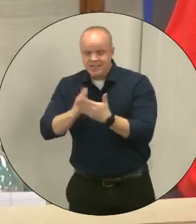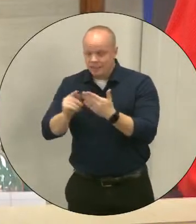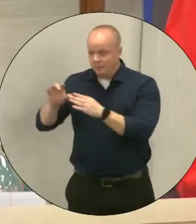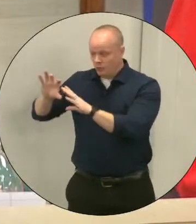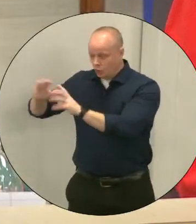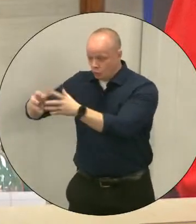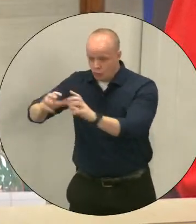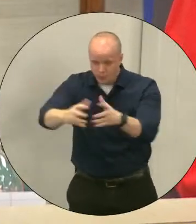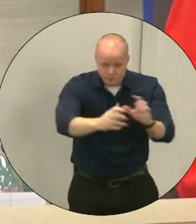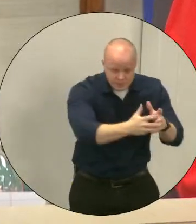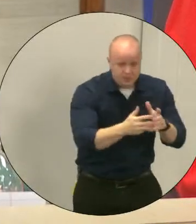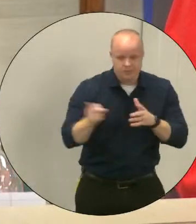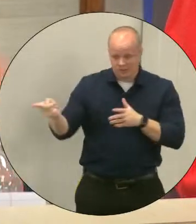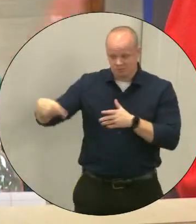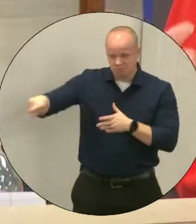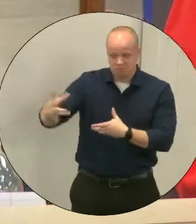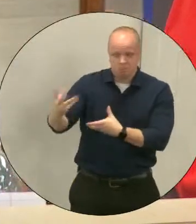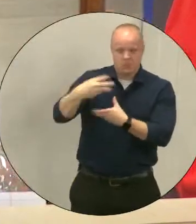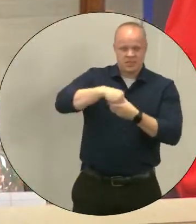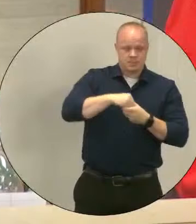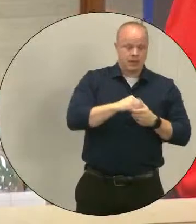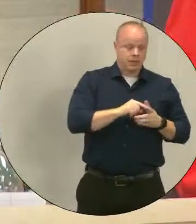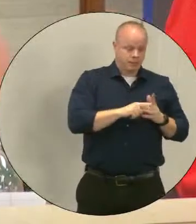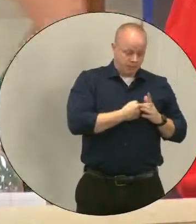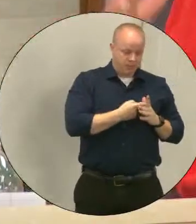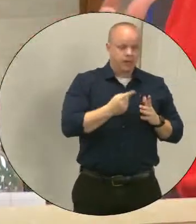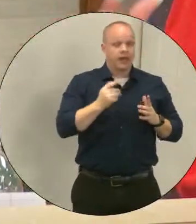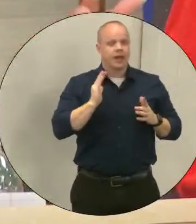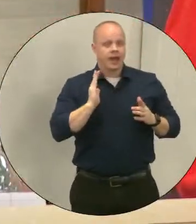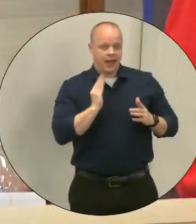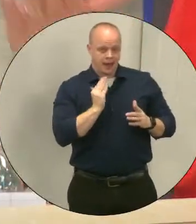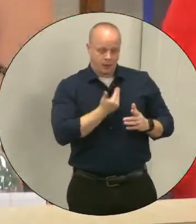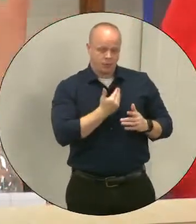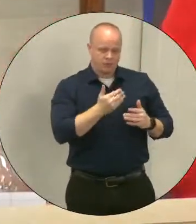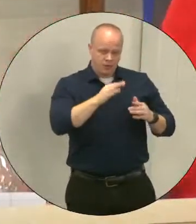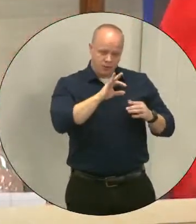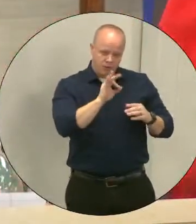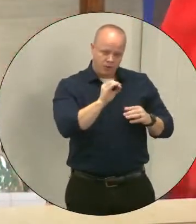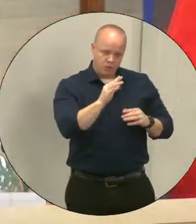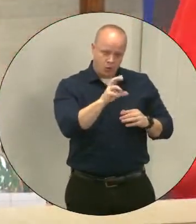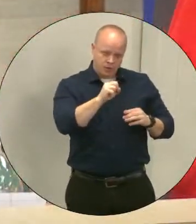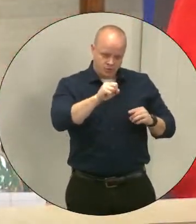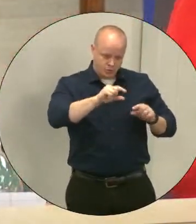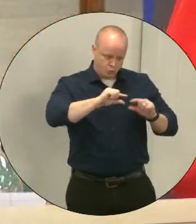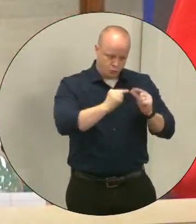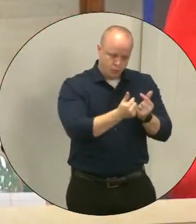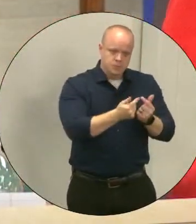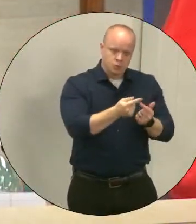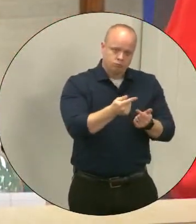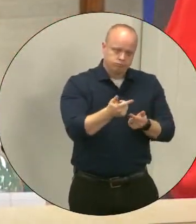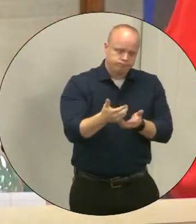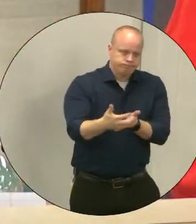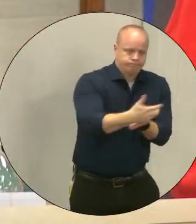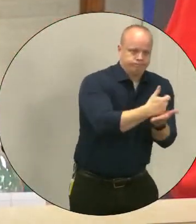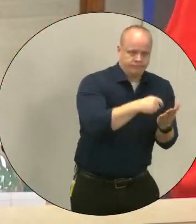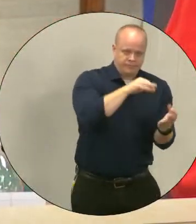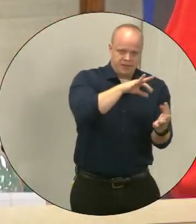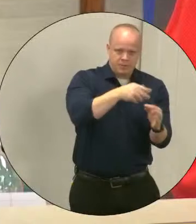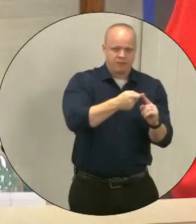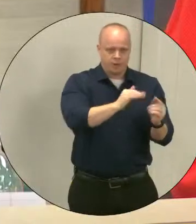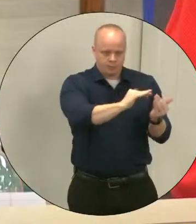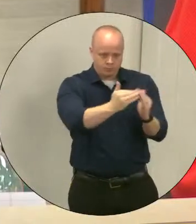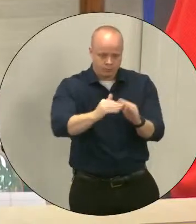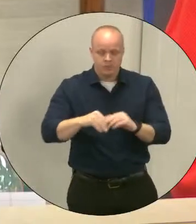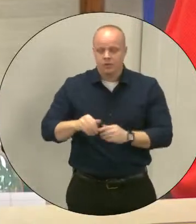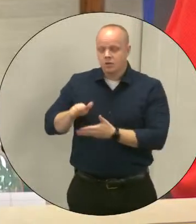that participated. In the beginning, we had focus groups so that we could get as much community feedback. And schools